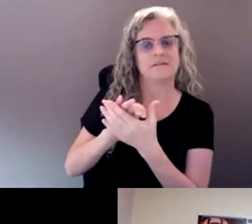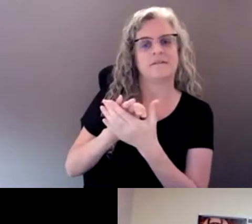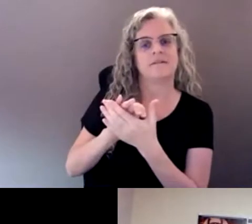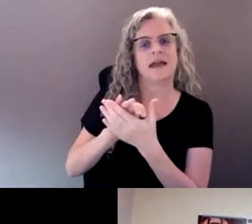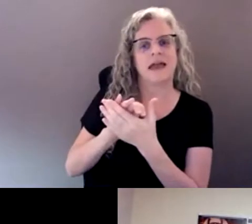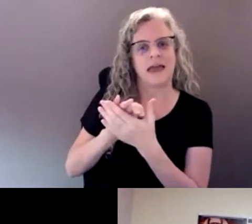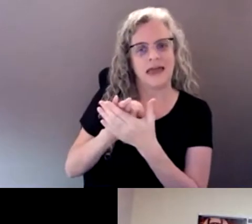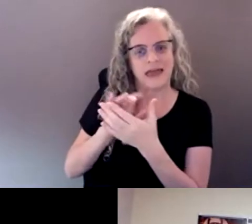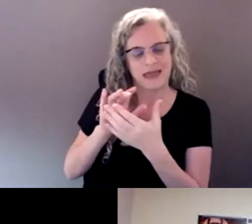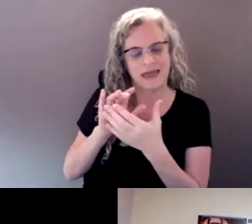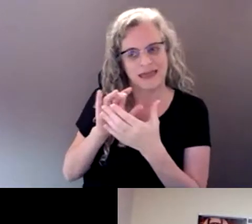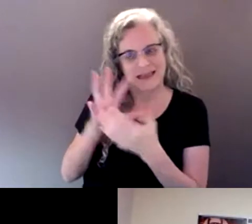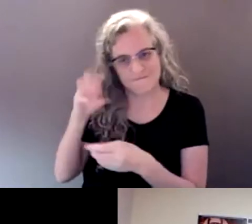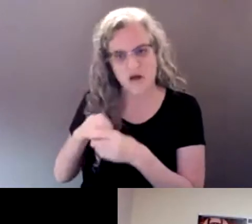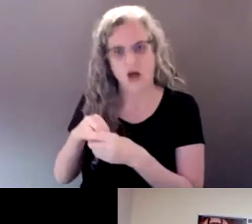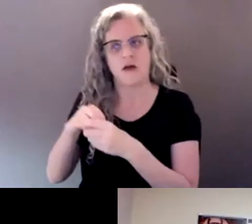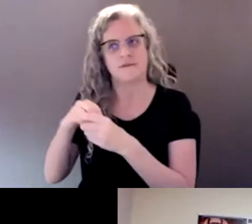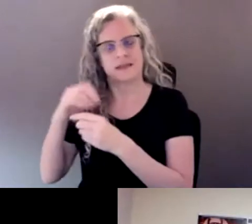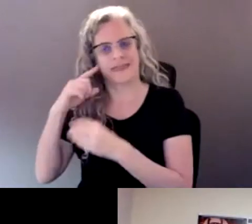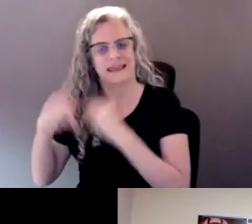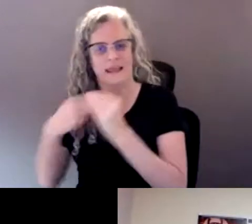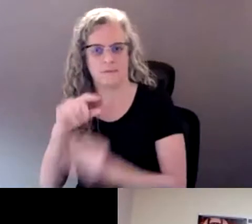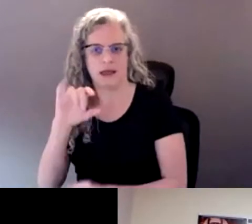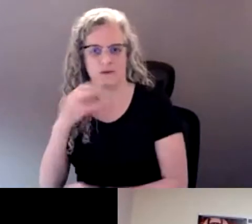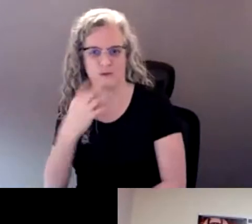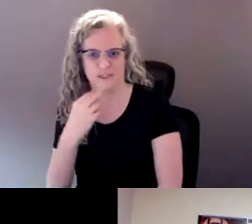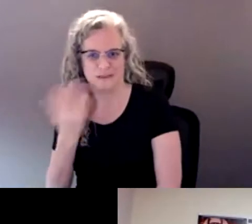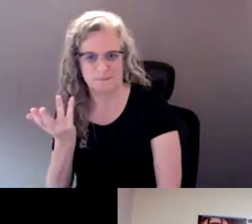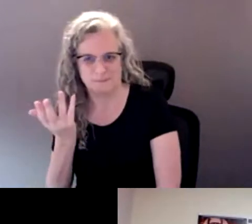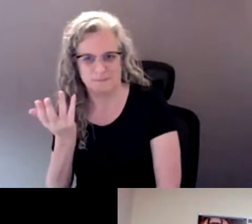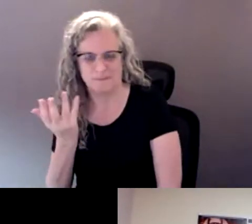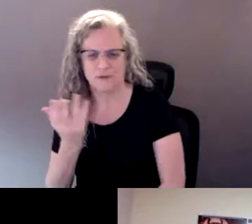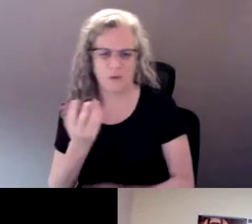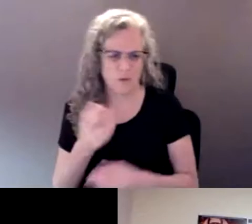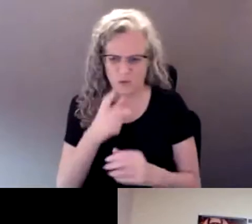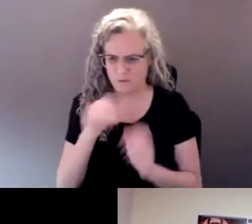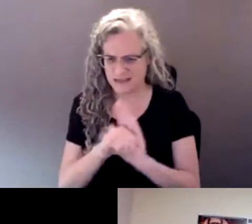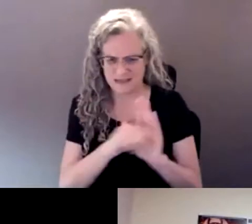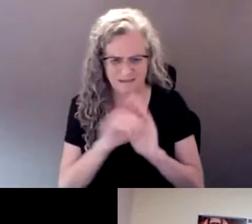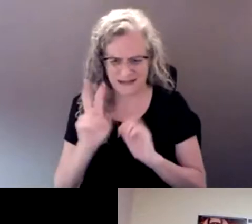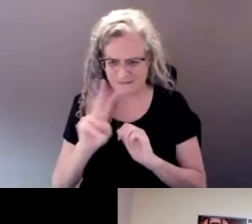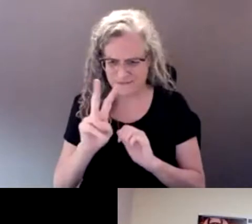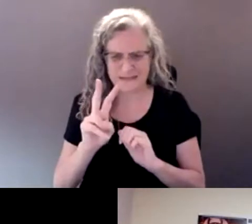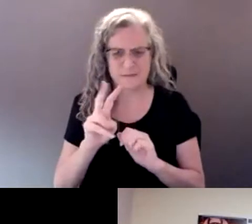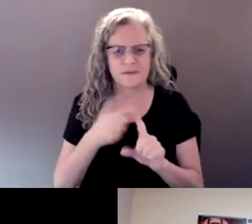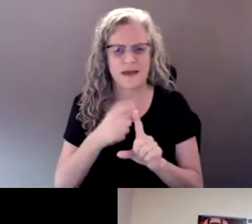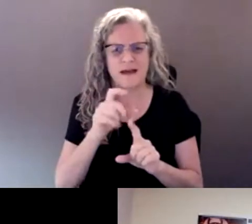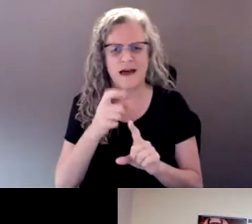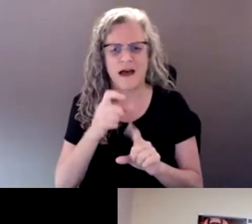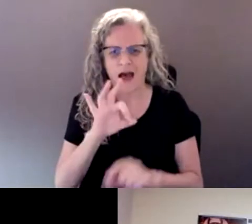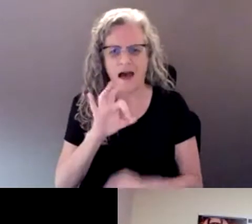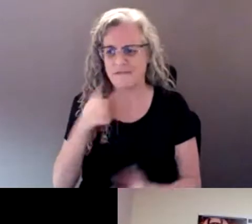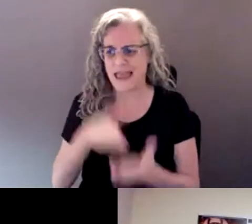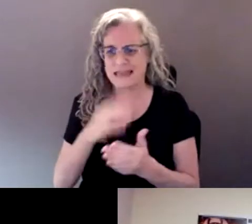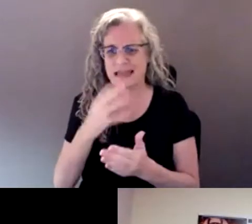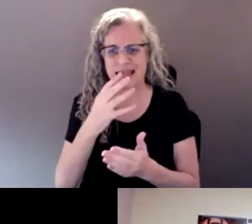by thinking about Judaism. So it's very hard to say who the victims are. There are many, many victims of anti-Judaism. That's actually a